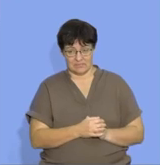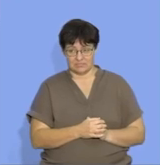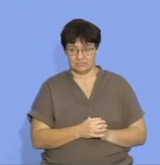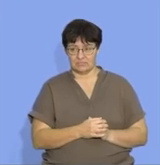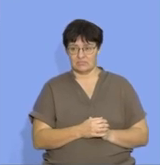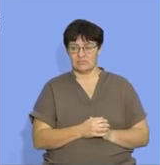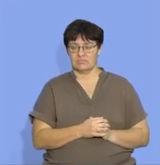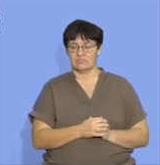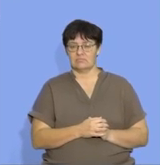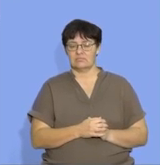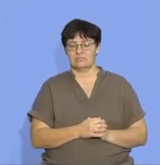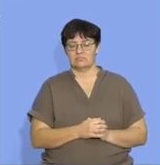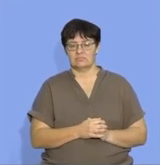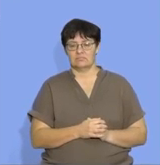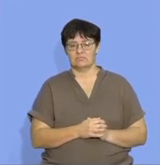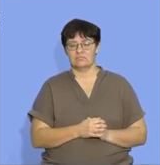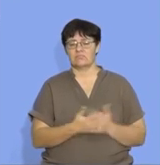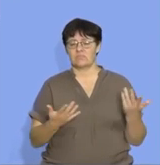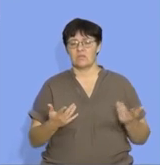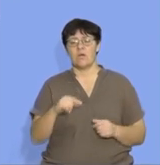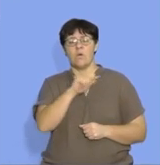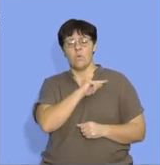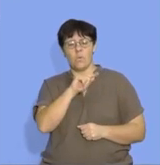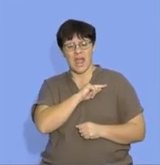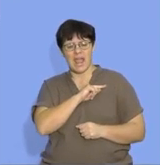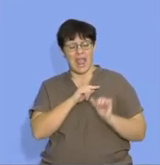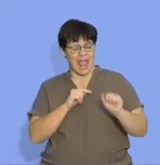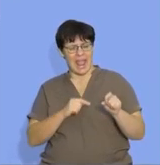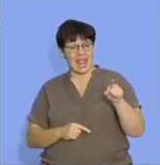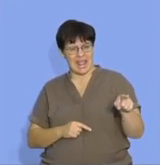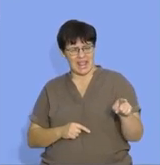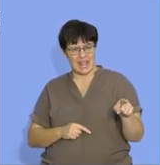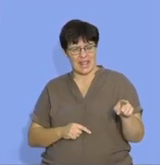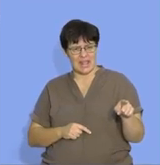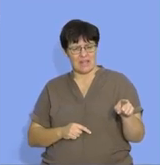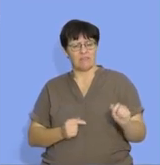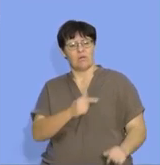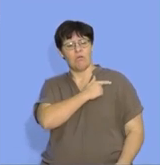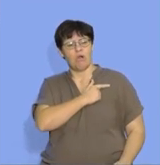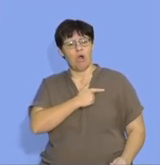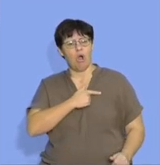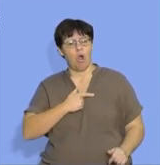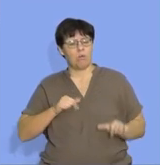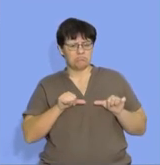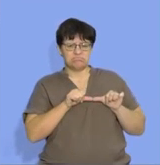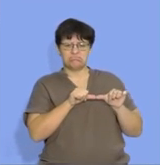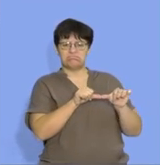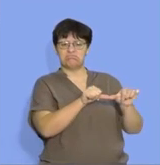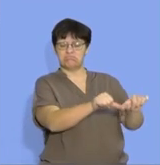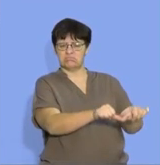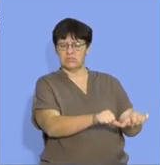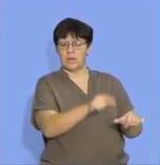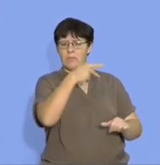looking at the antibodies. Why does method A give long-lasting protection against